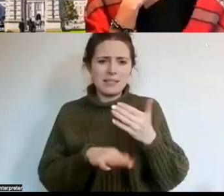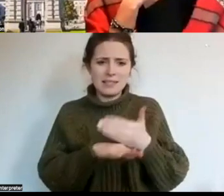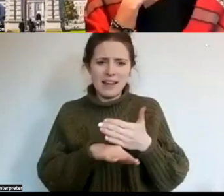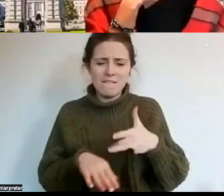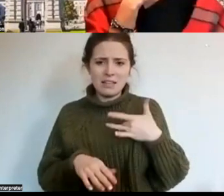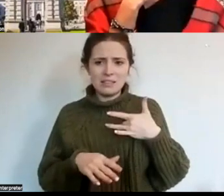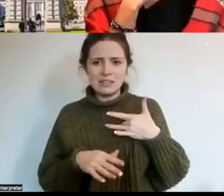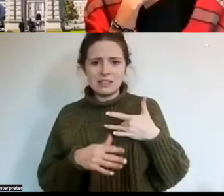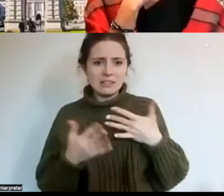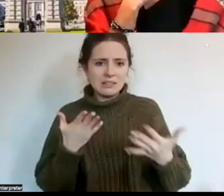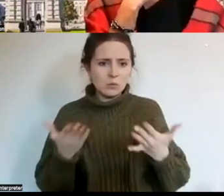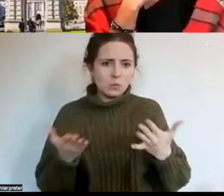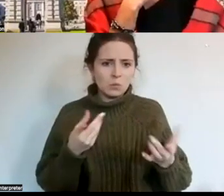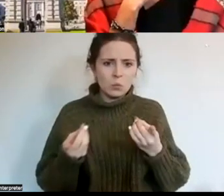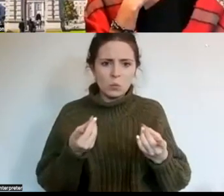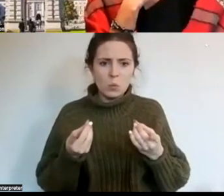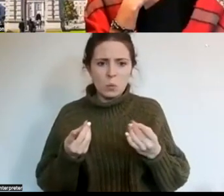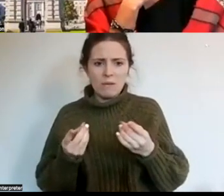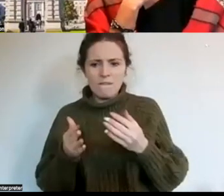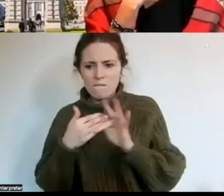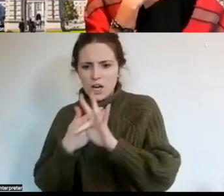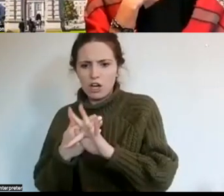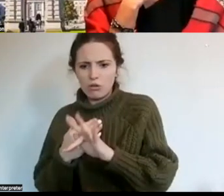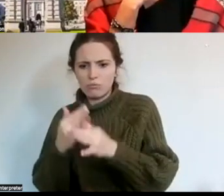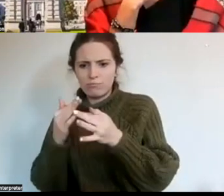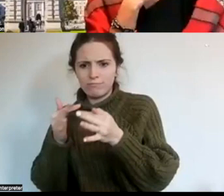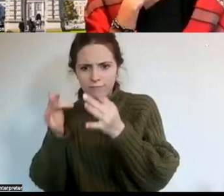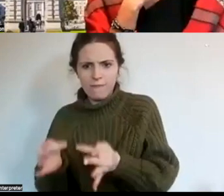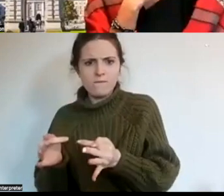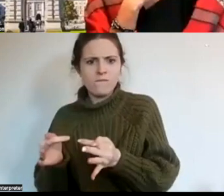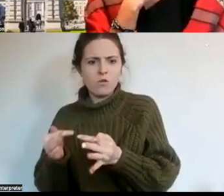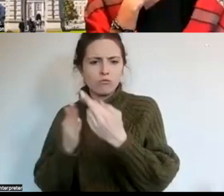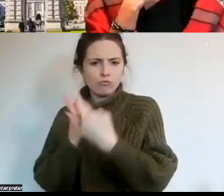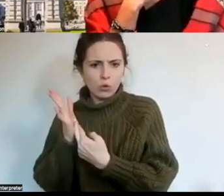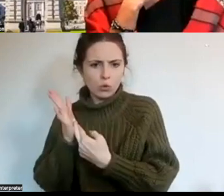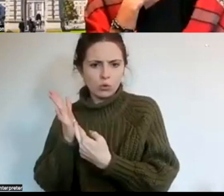compromised when they had to follow maybe rigid routines that had been set up